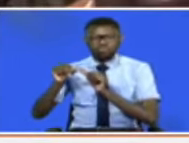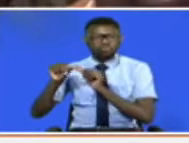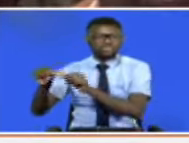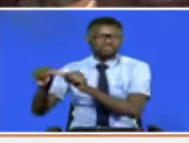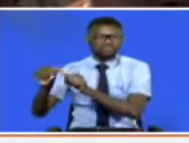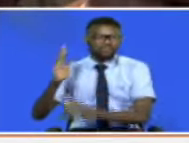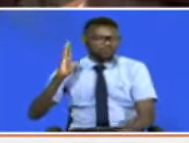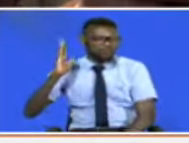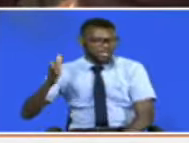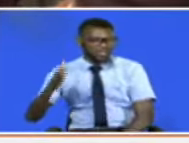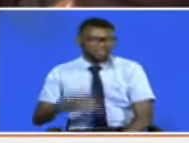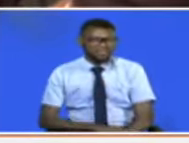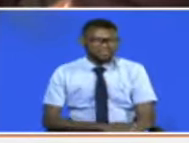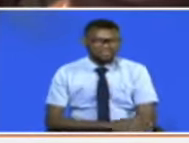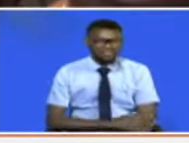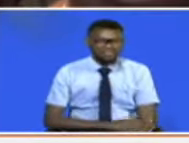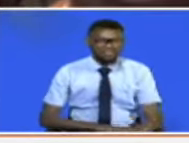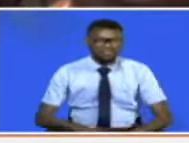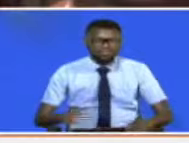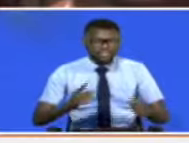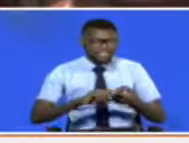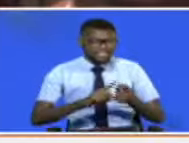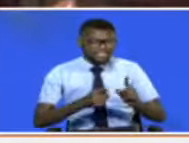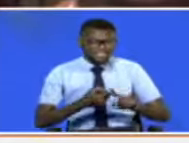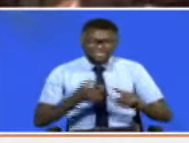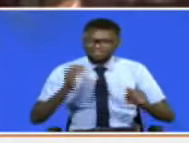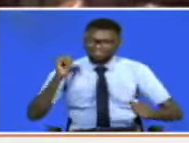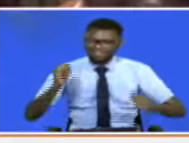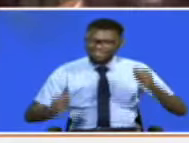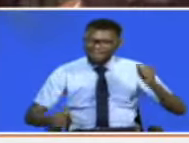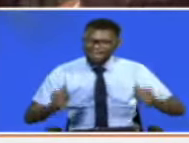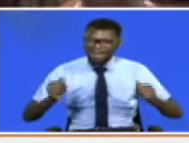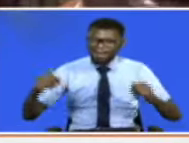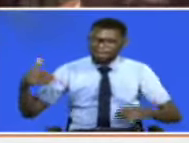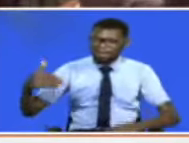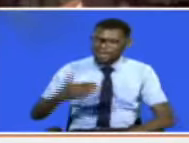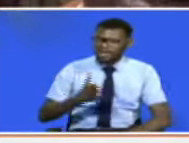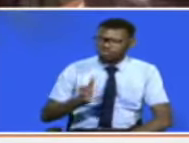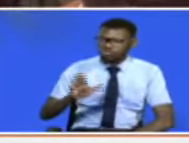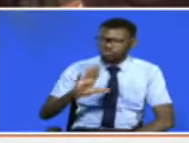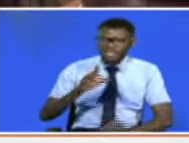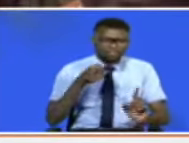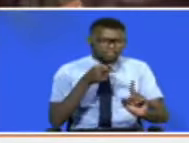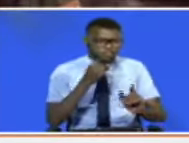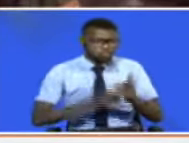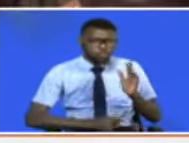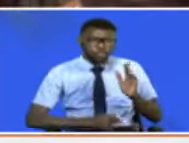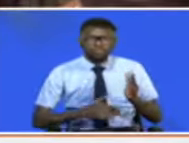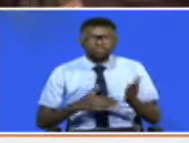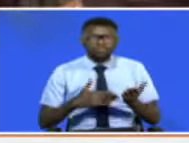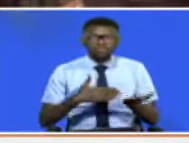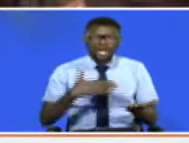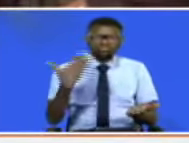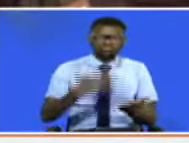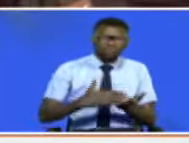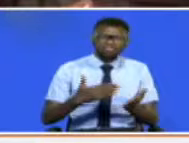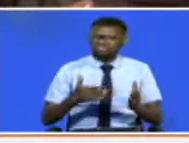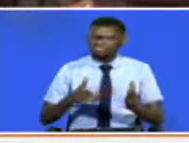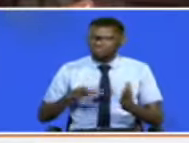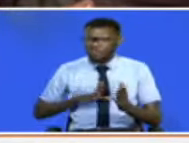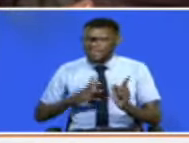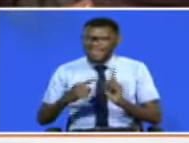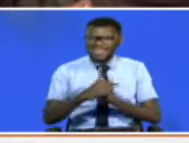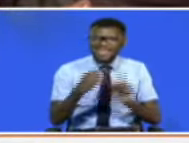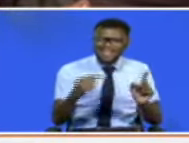Occupy Stanchart marathon was a very clear exercise to condemn femicide in this country. And we want to assure the government that